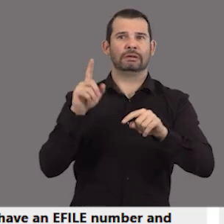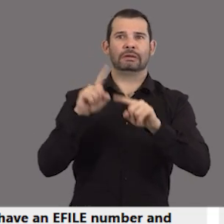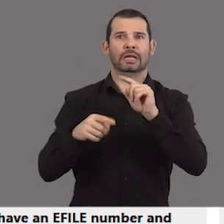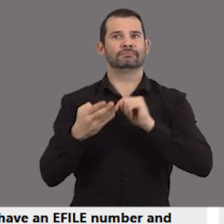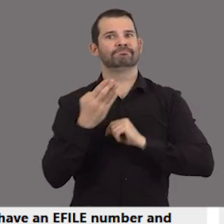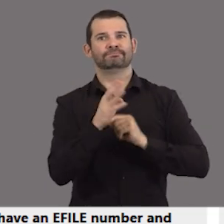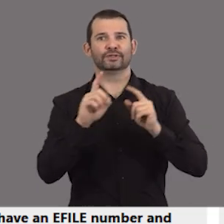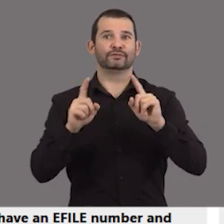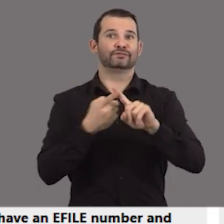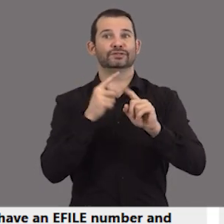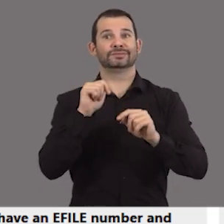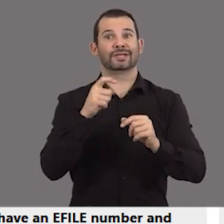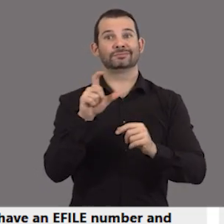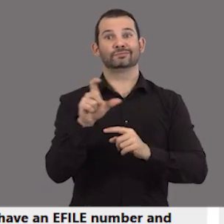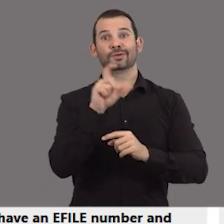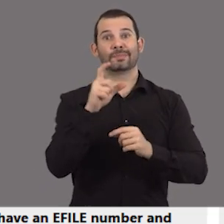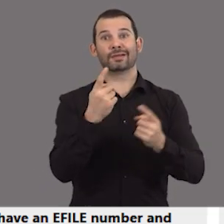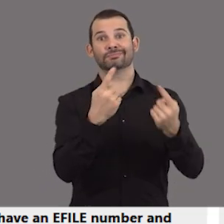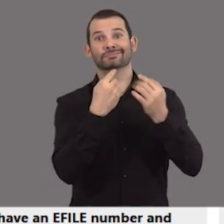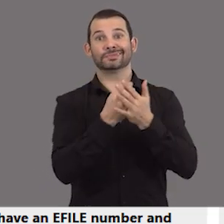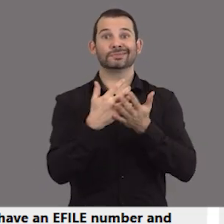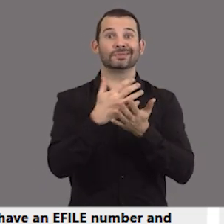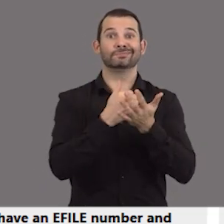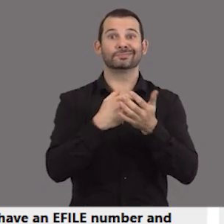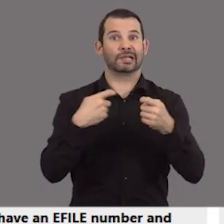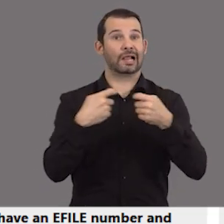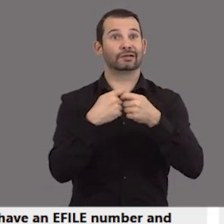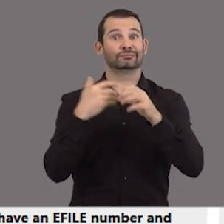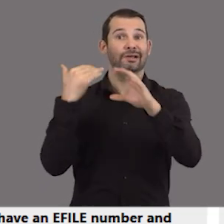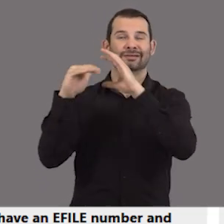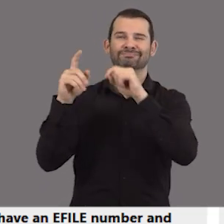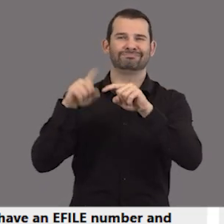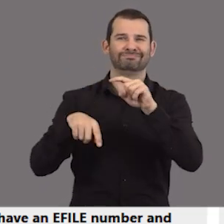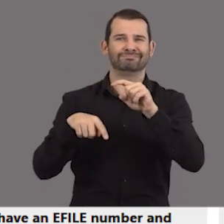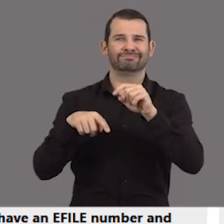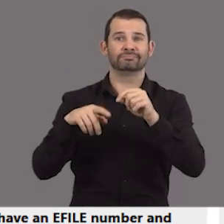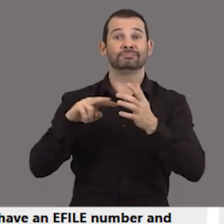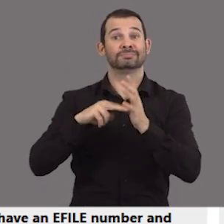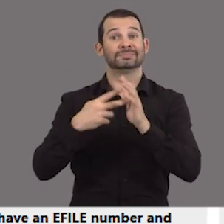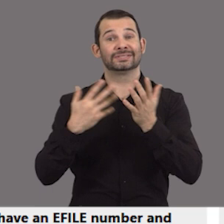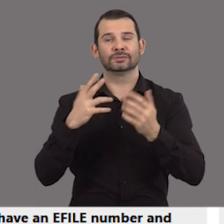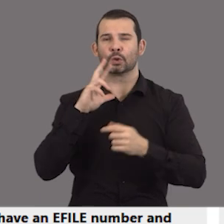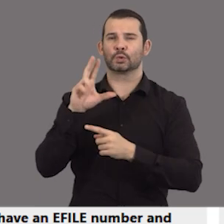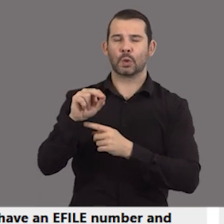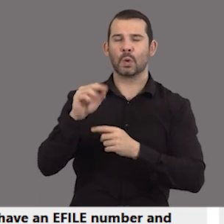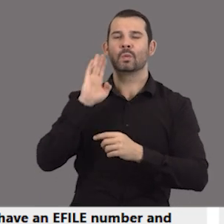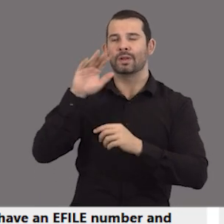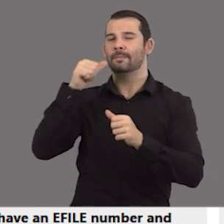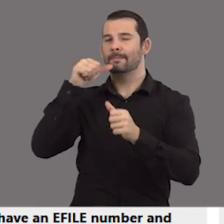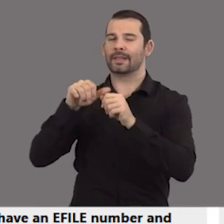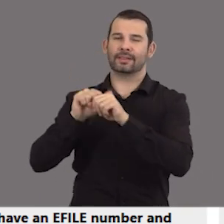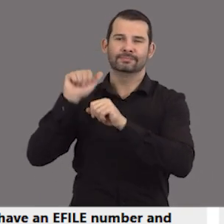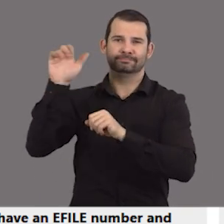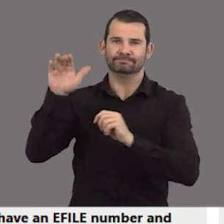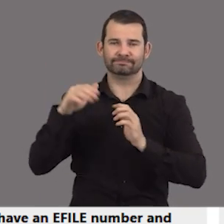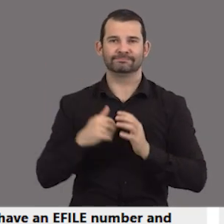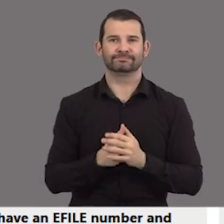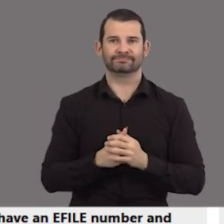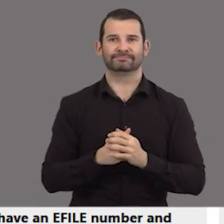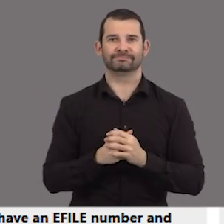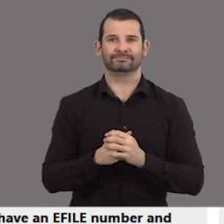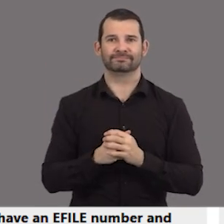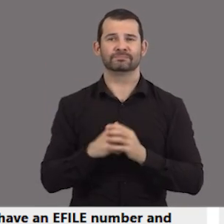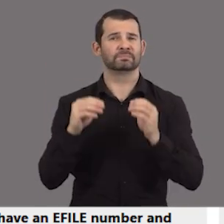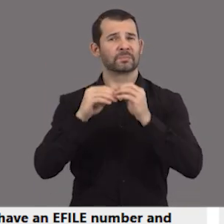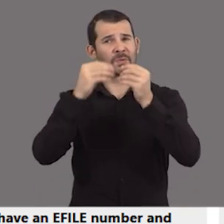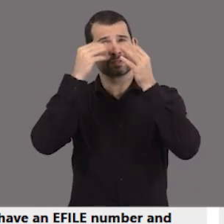cannot submit their first Quebec tax return electronically. Therefore, answer no, I will mail it in.